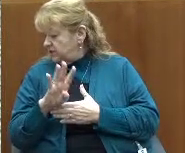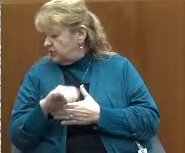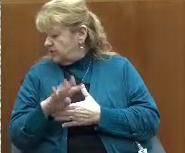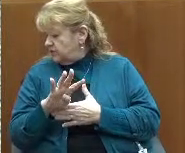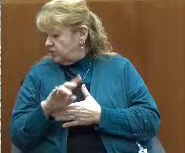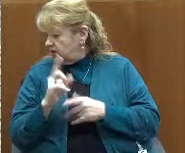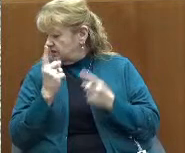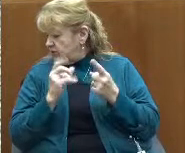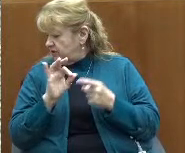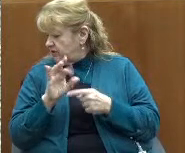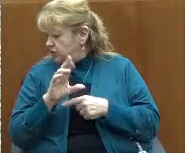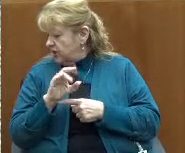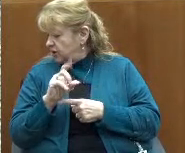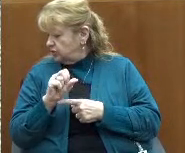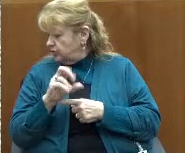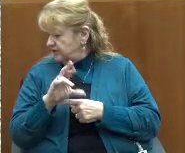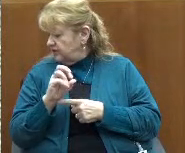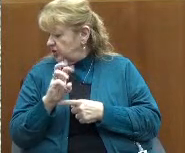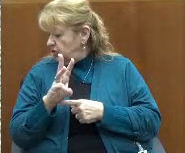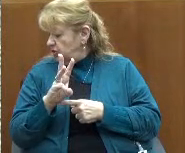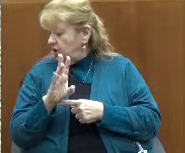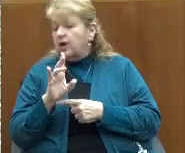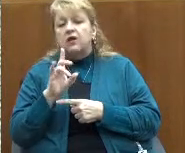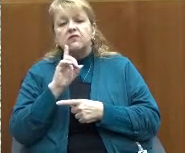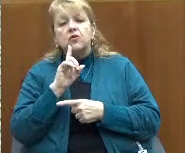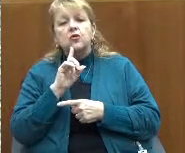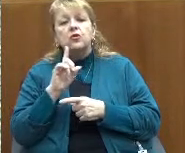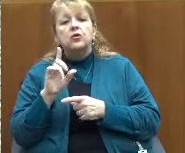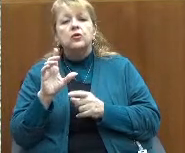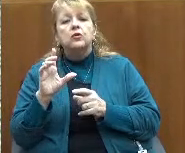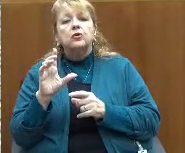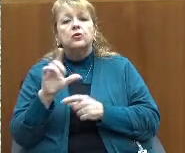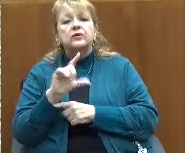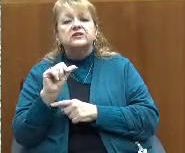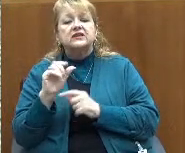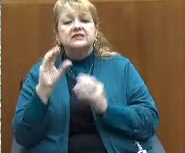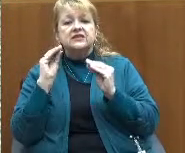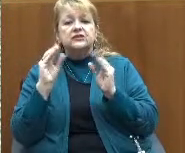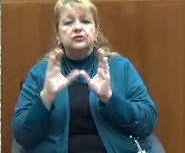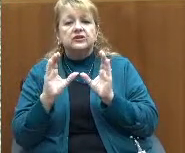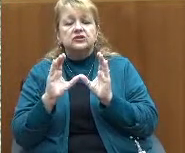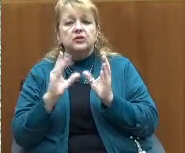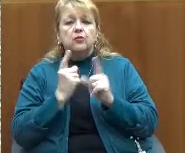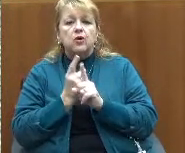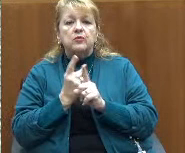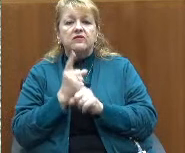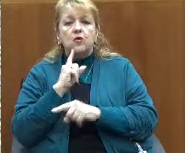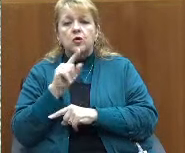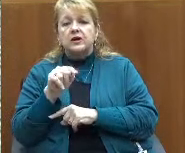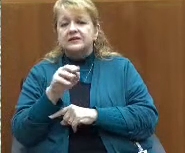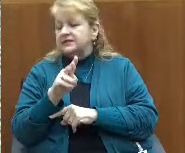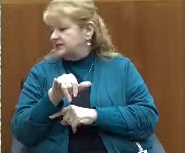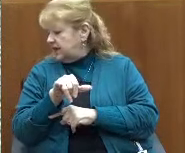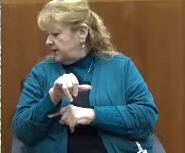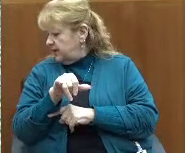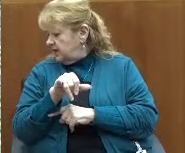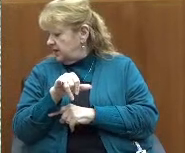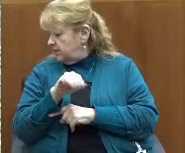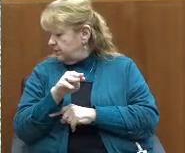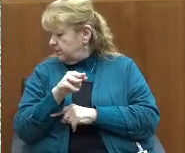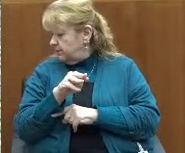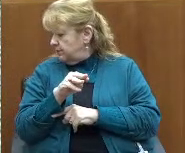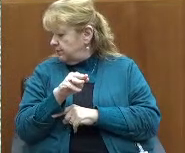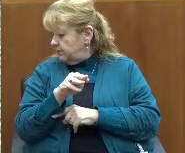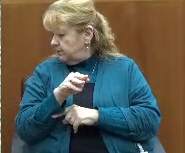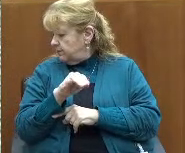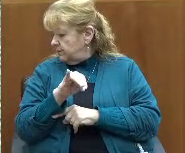4.4, consideration of a records review regarding the issuance of a Louisiana teaching credential appropriate to the credentials of Ms. Tammy Murup. The recommendation is to